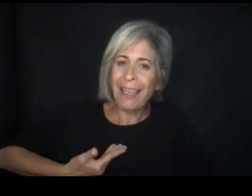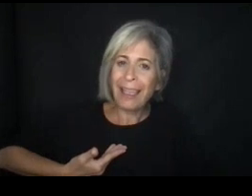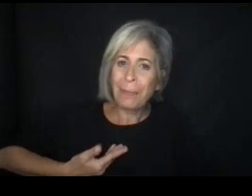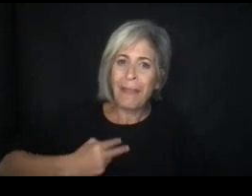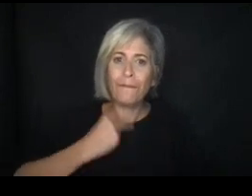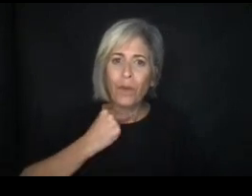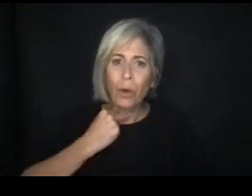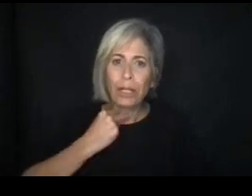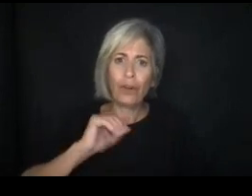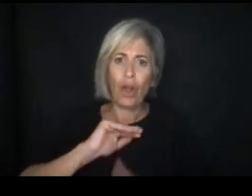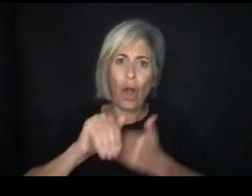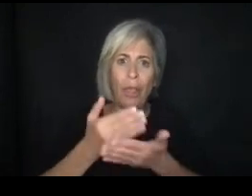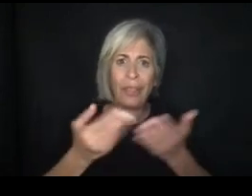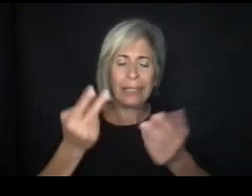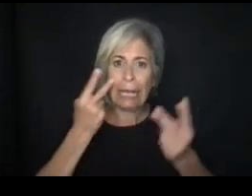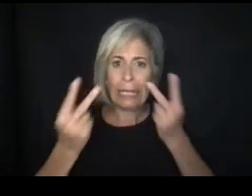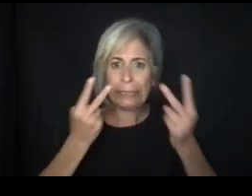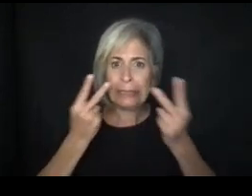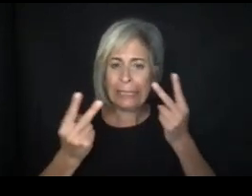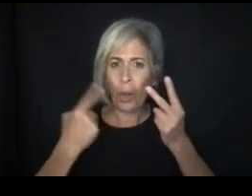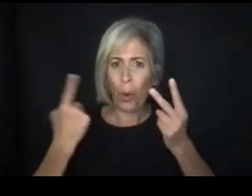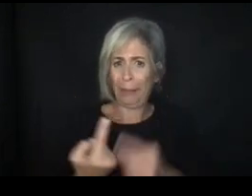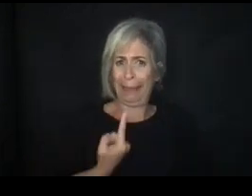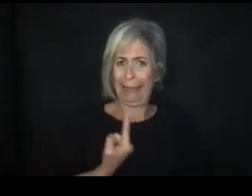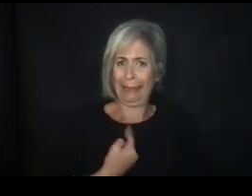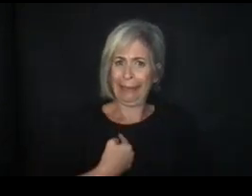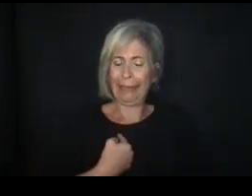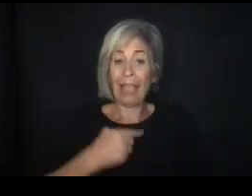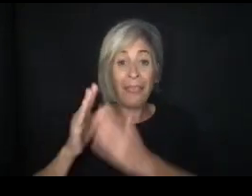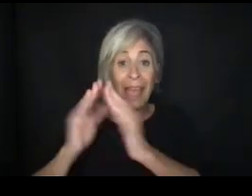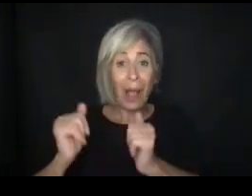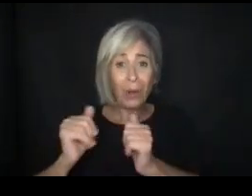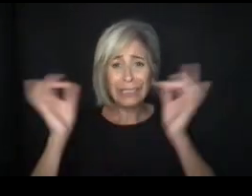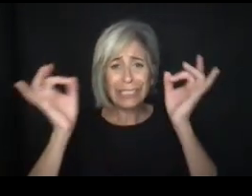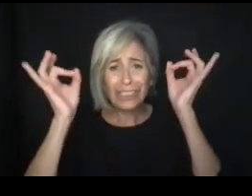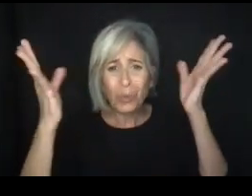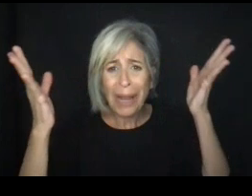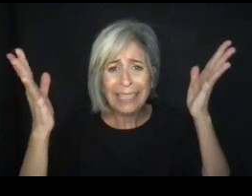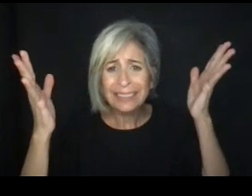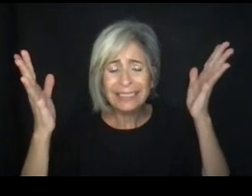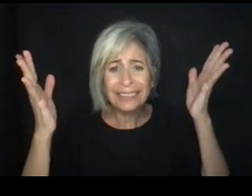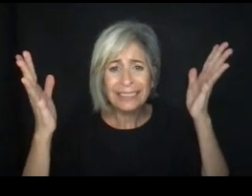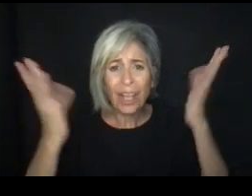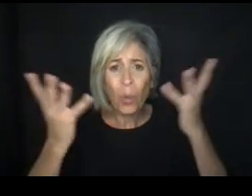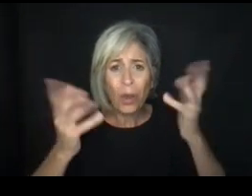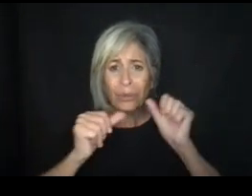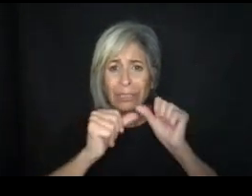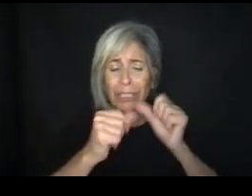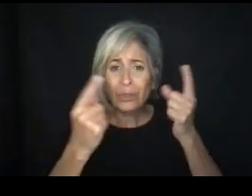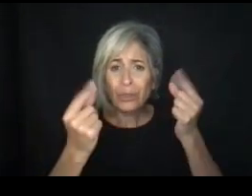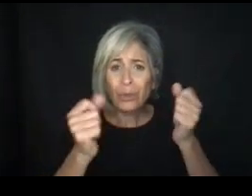these things that I see around the town? The housing here is a disgrace. And what do you keep doing with this council? You